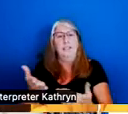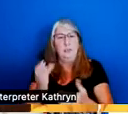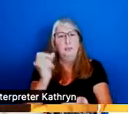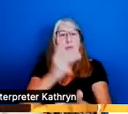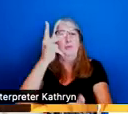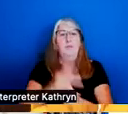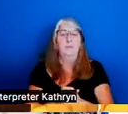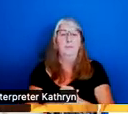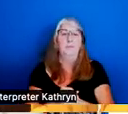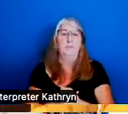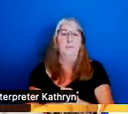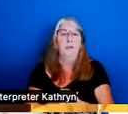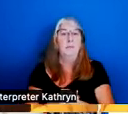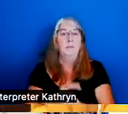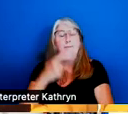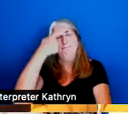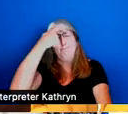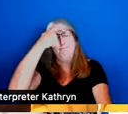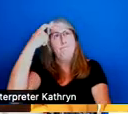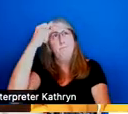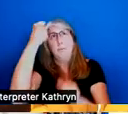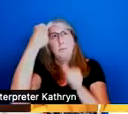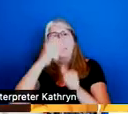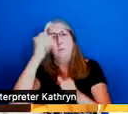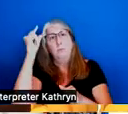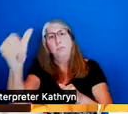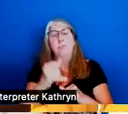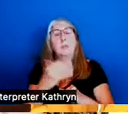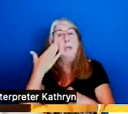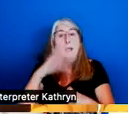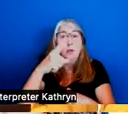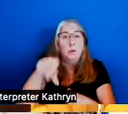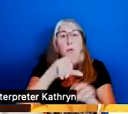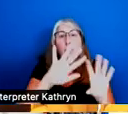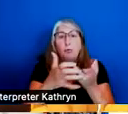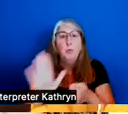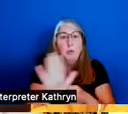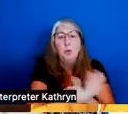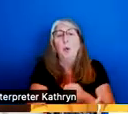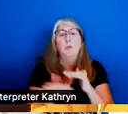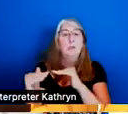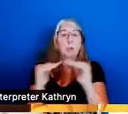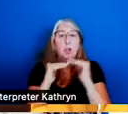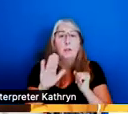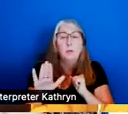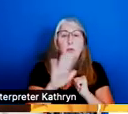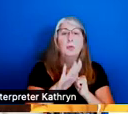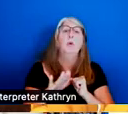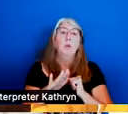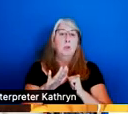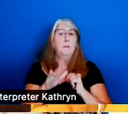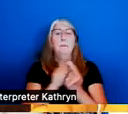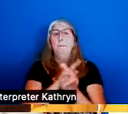It never leaves me. And I know that you and your networks and your colleagues are meeting survivors